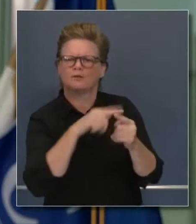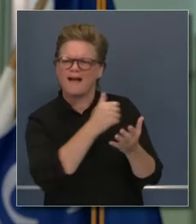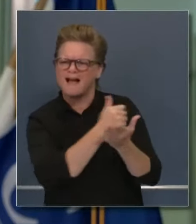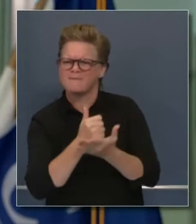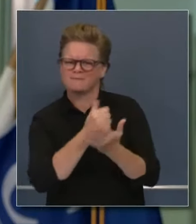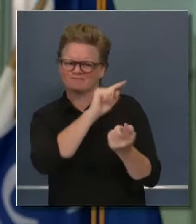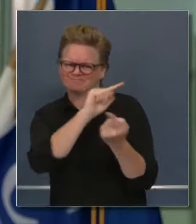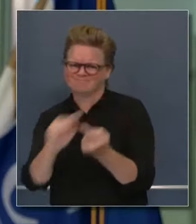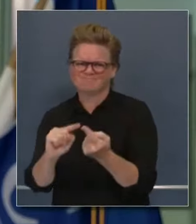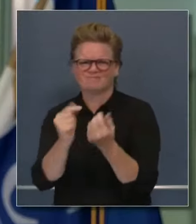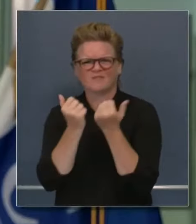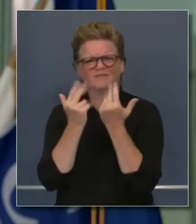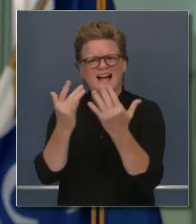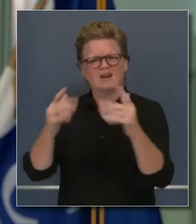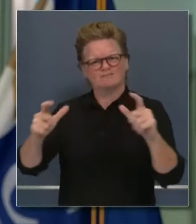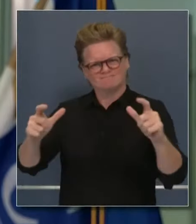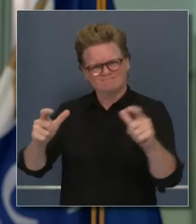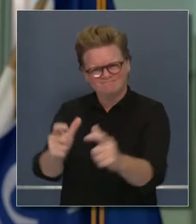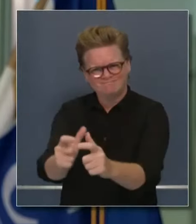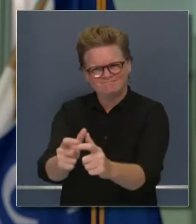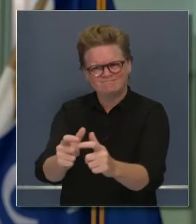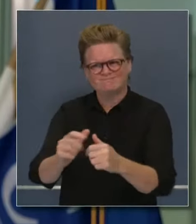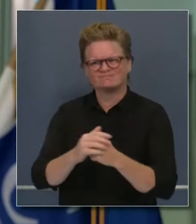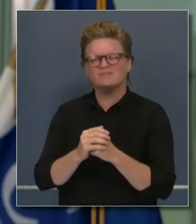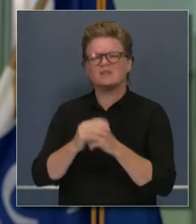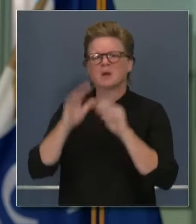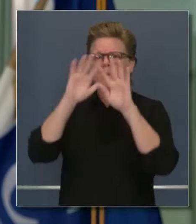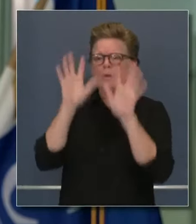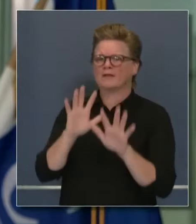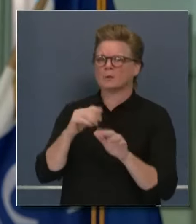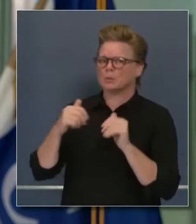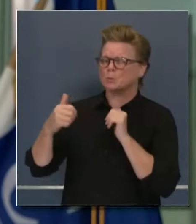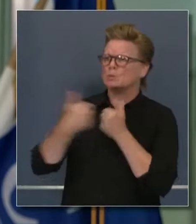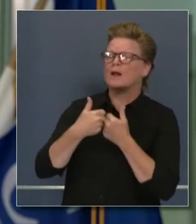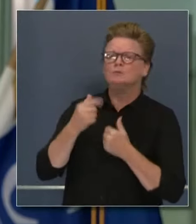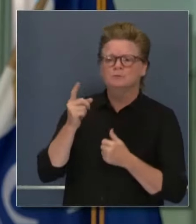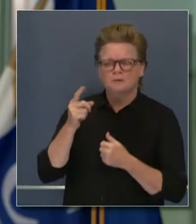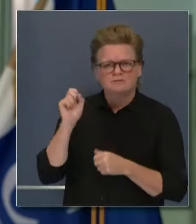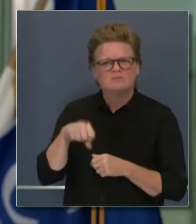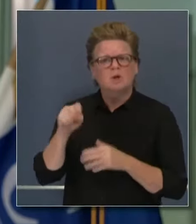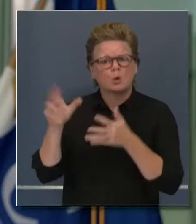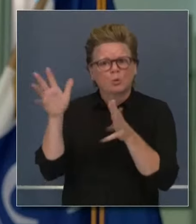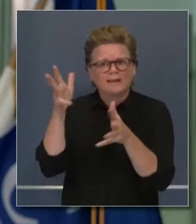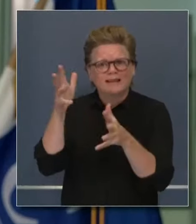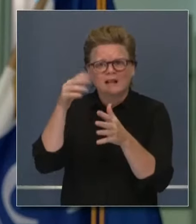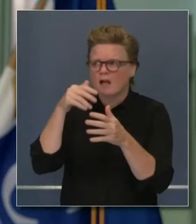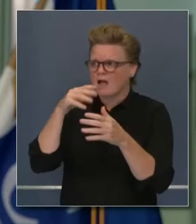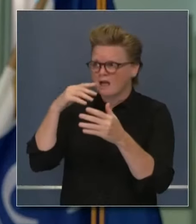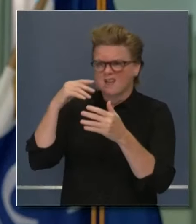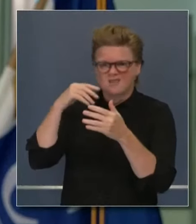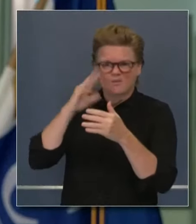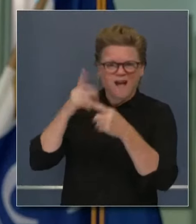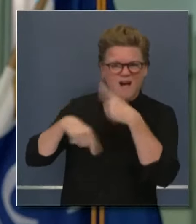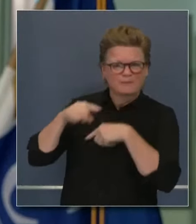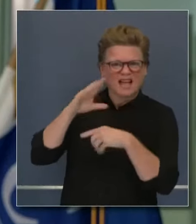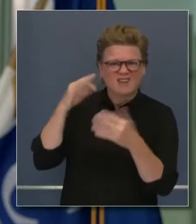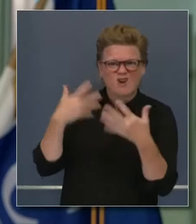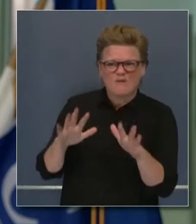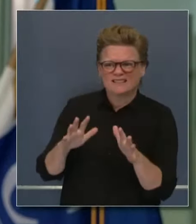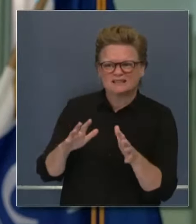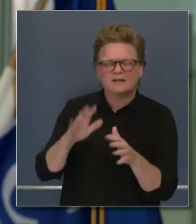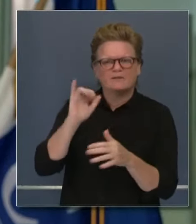these weather conditions are challenging, and these wind conditions in particular are going to make this next few